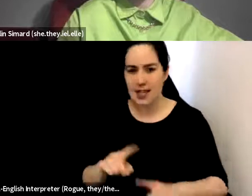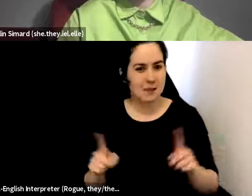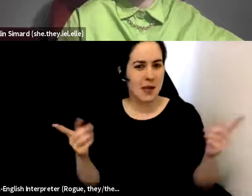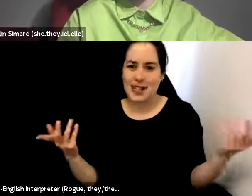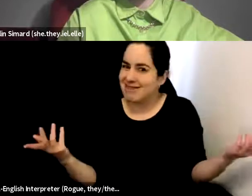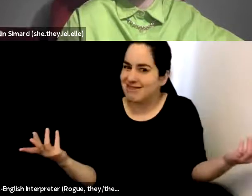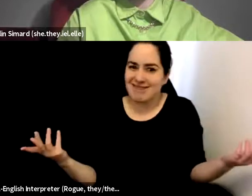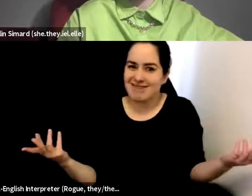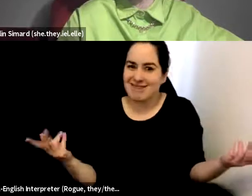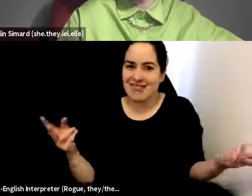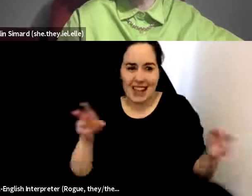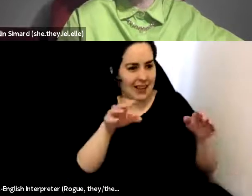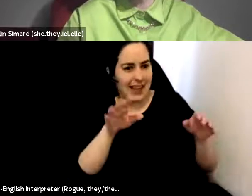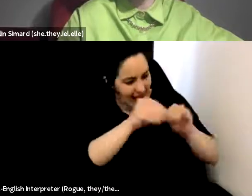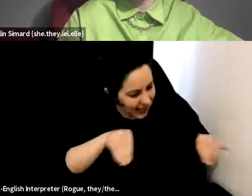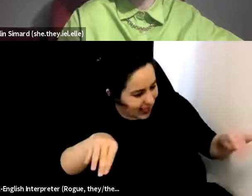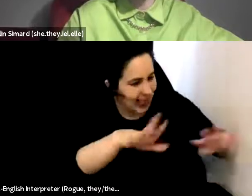reservation does not equal culture.